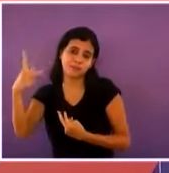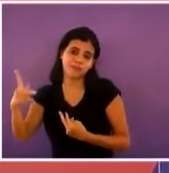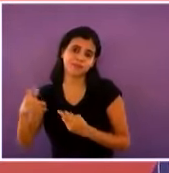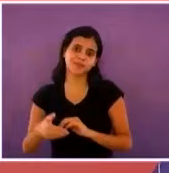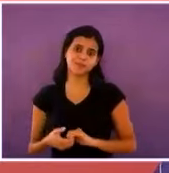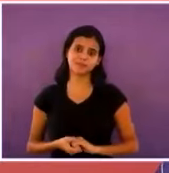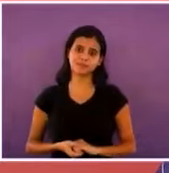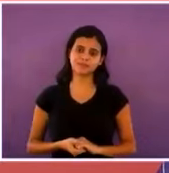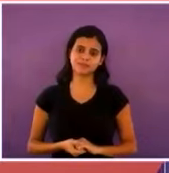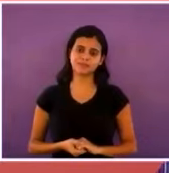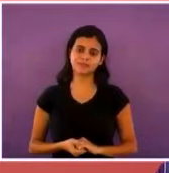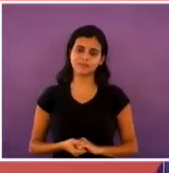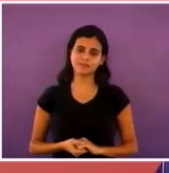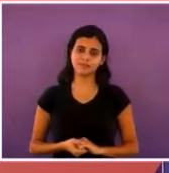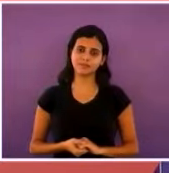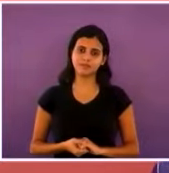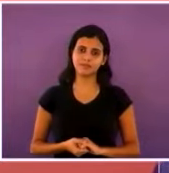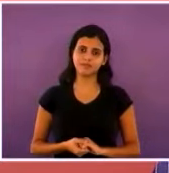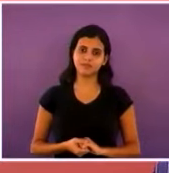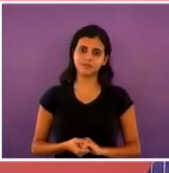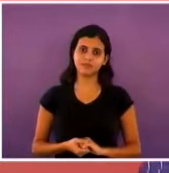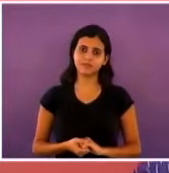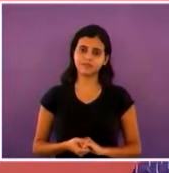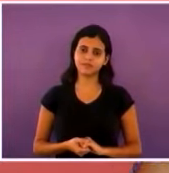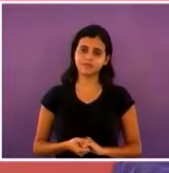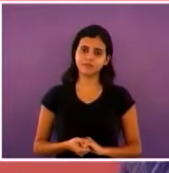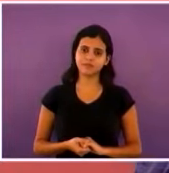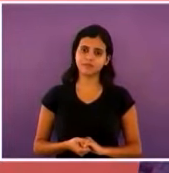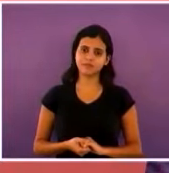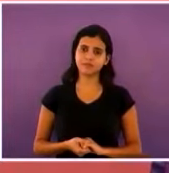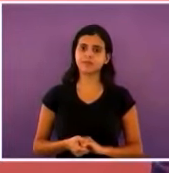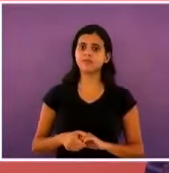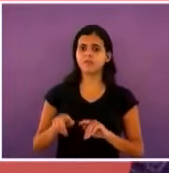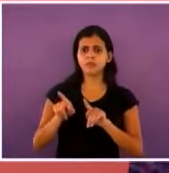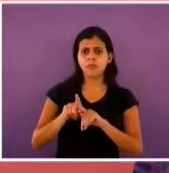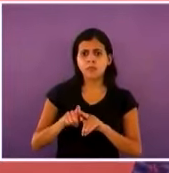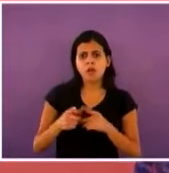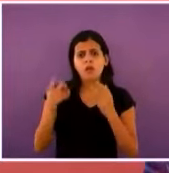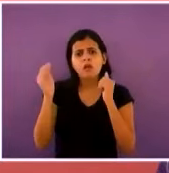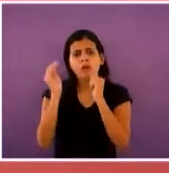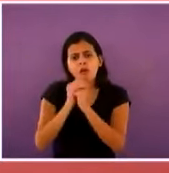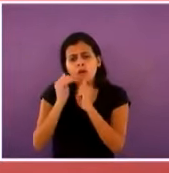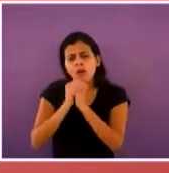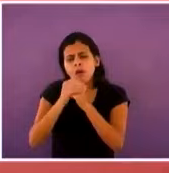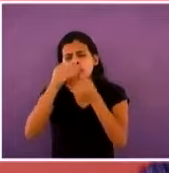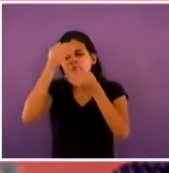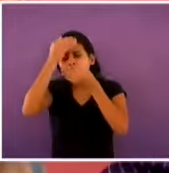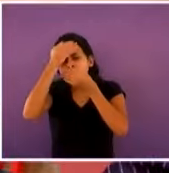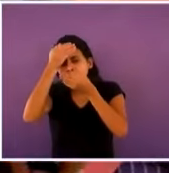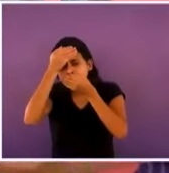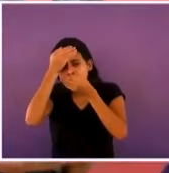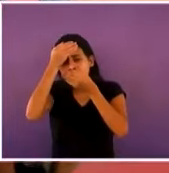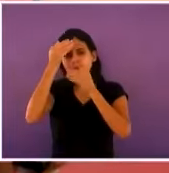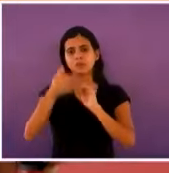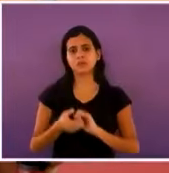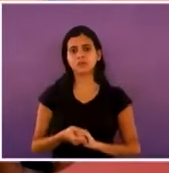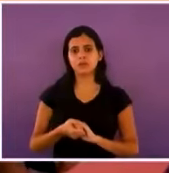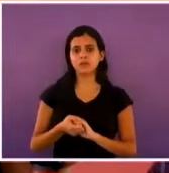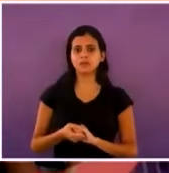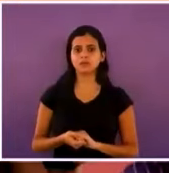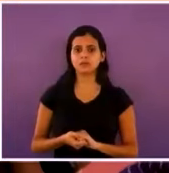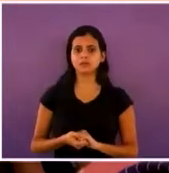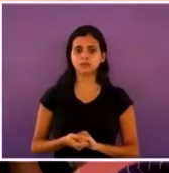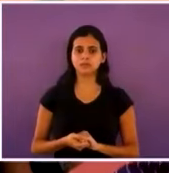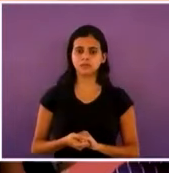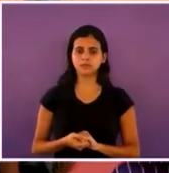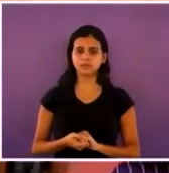and he wants Muslims to pray for him. Ele pode orar com os muçulmanos e pedir para os muçulmanos orar por ele. And he can pray with